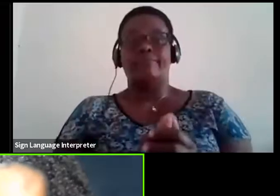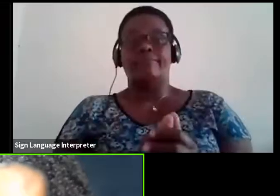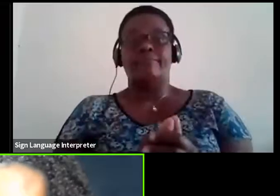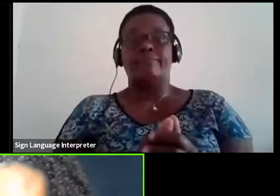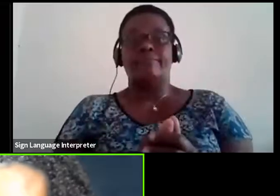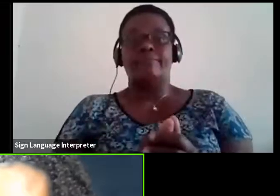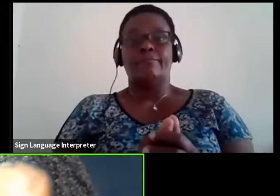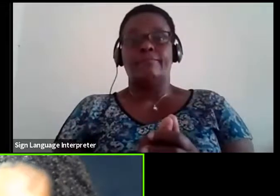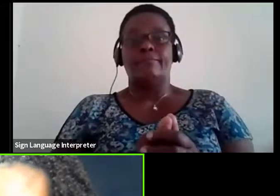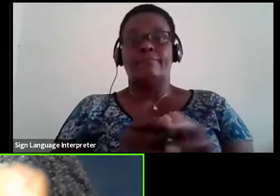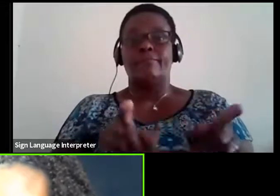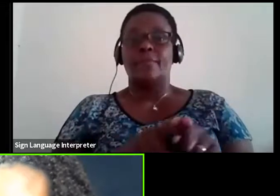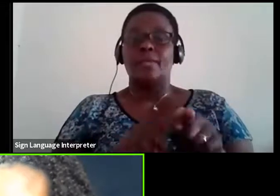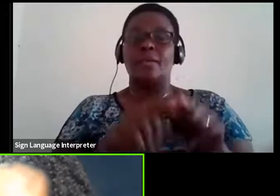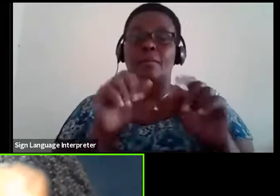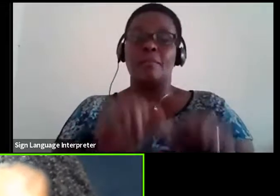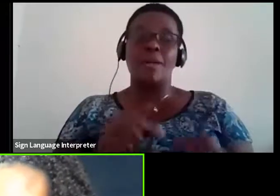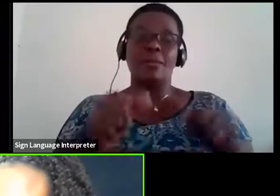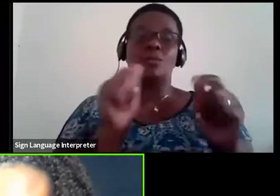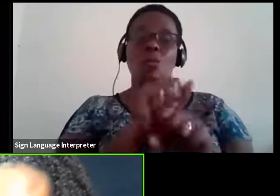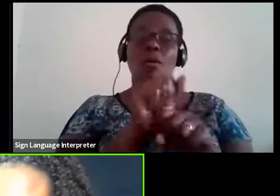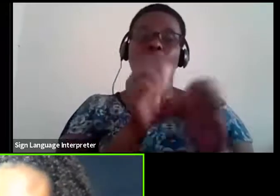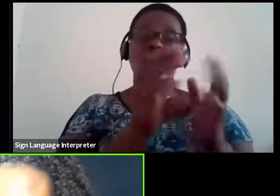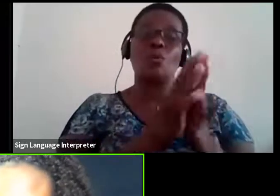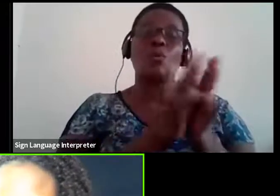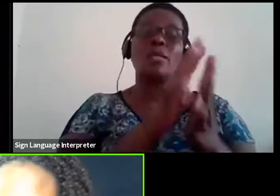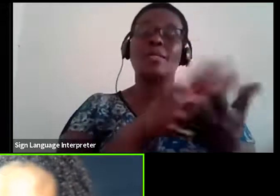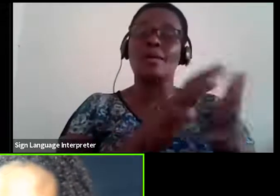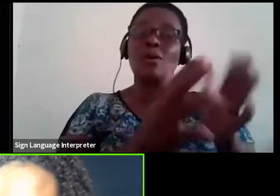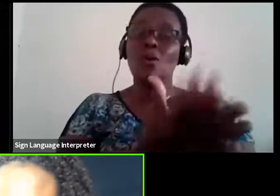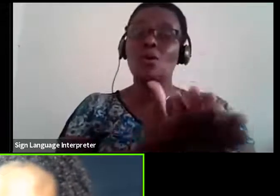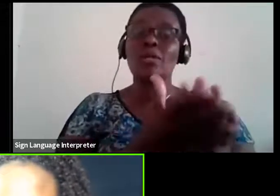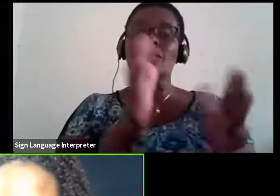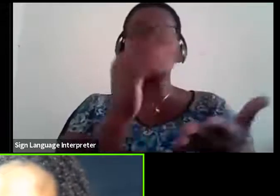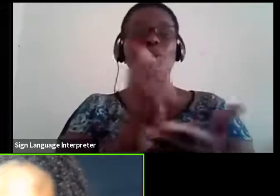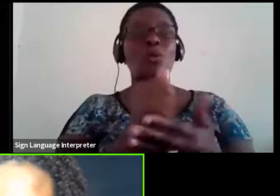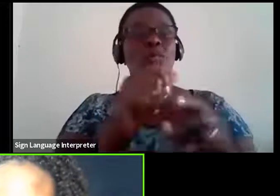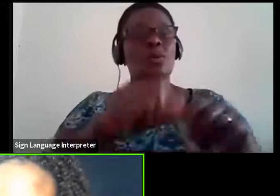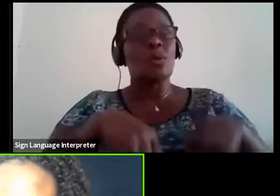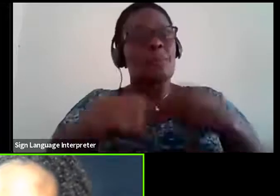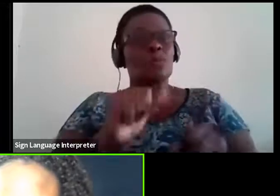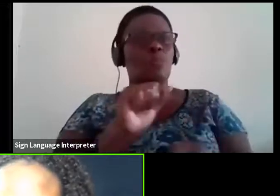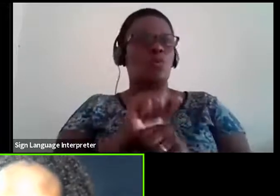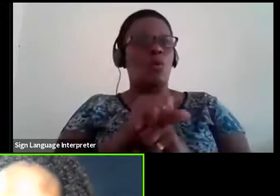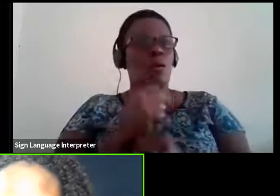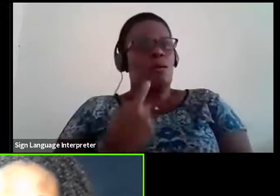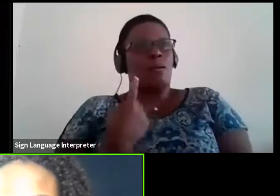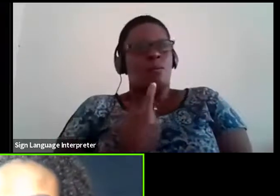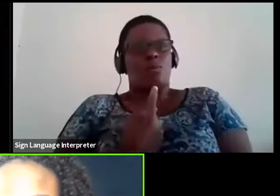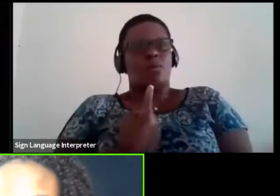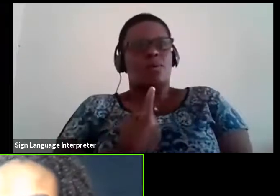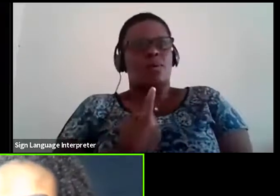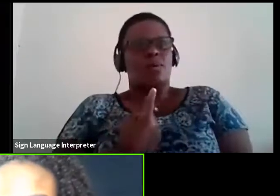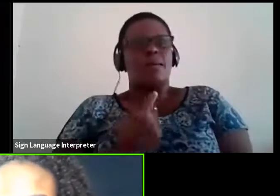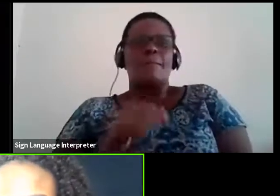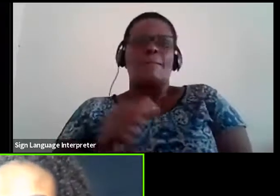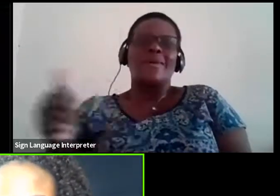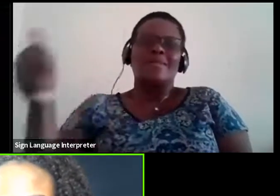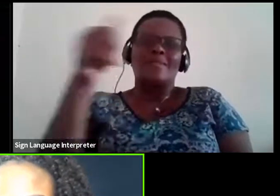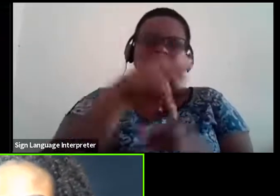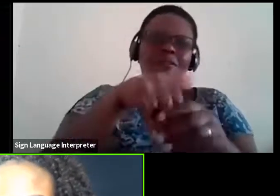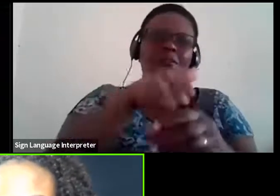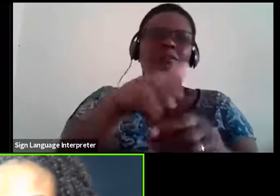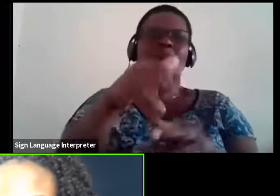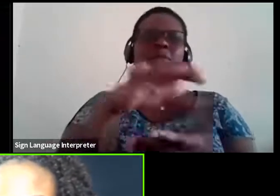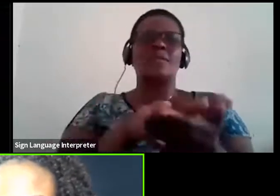on stakeholders, because, you know, we cannot do the work alone. So leveraging on stakeholders. And for us,